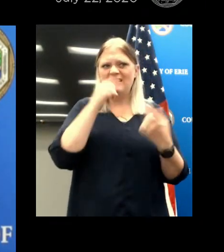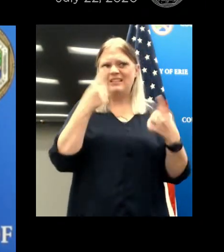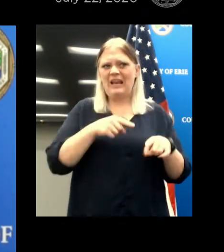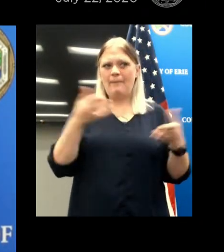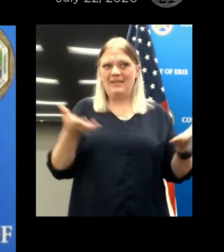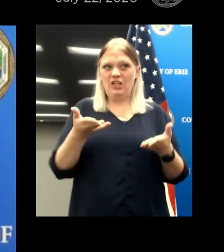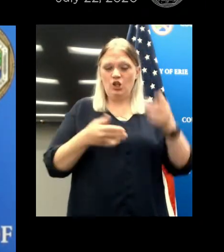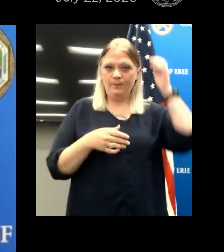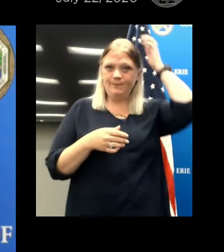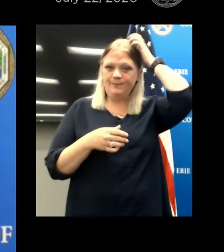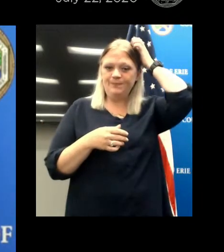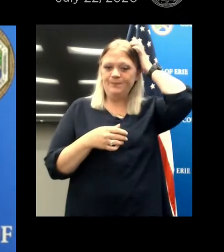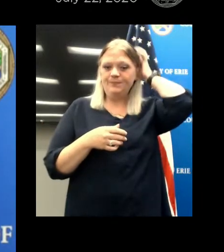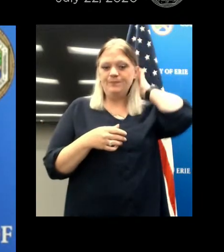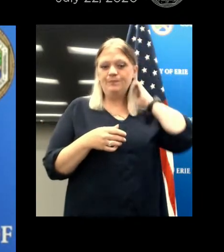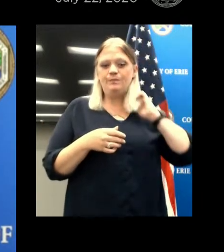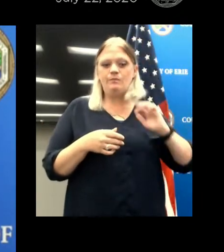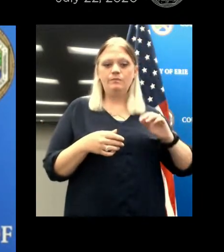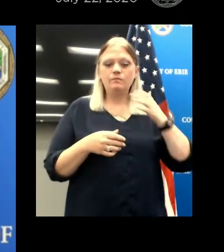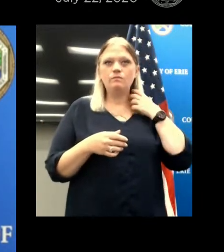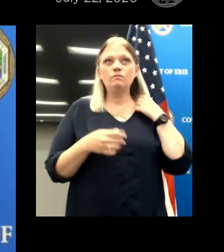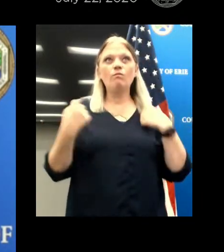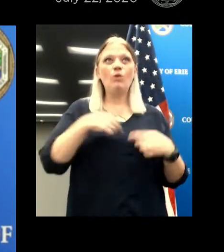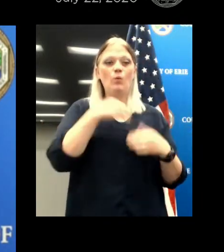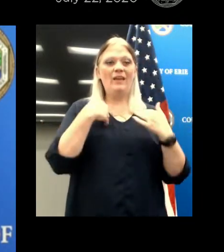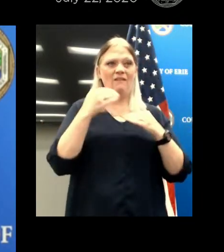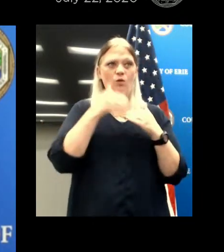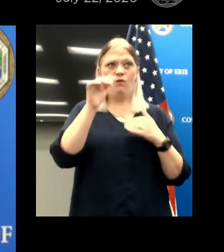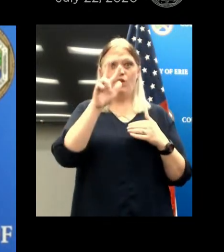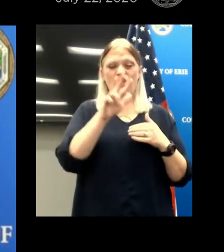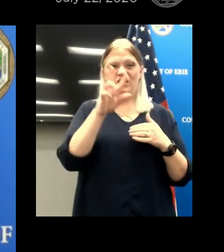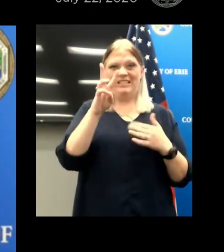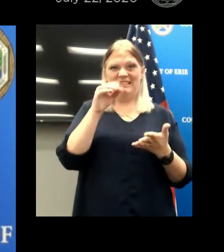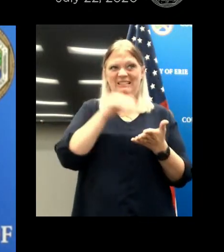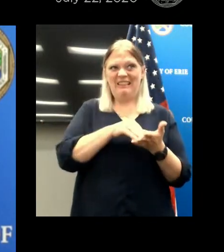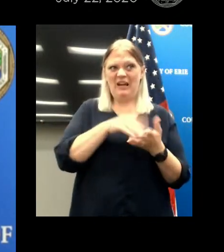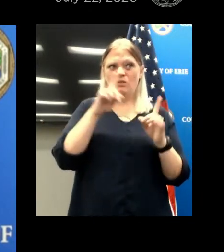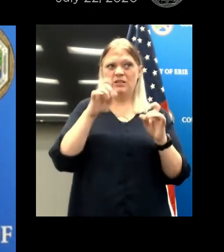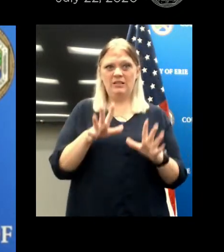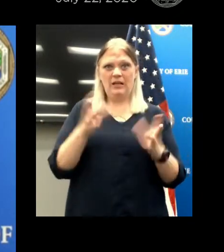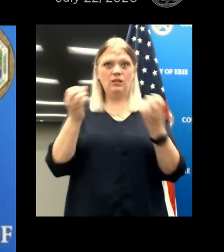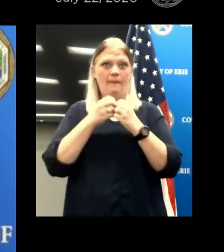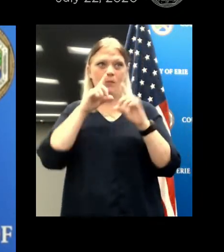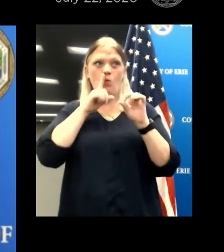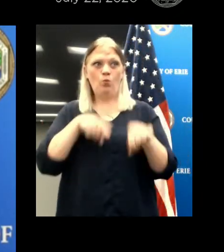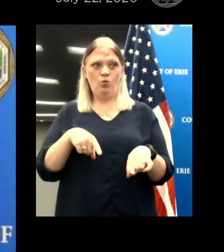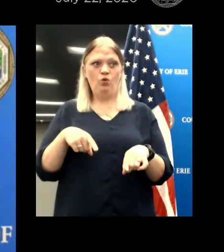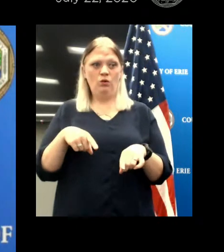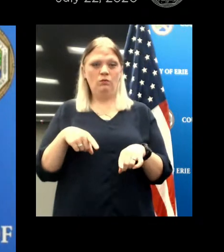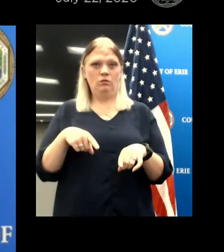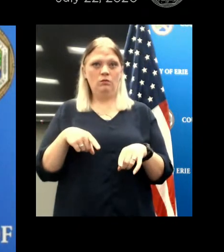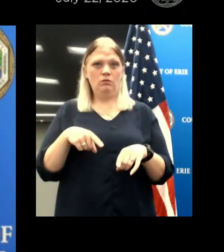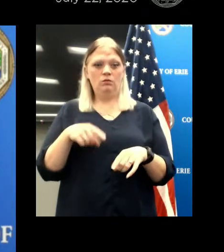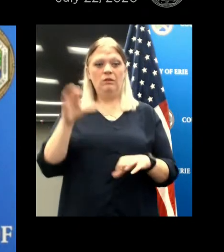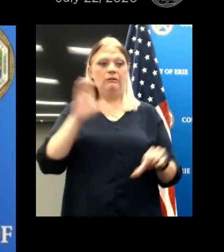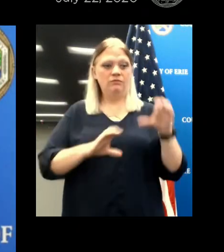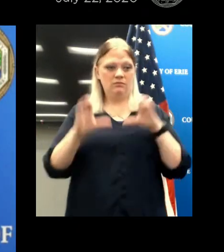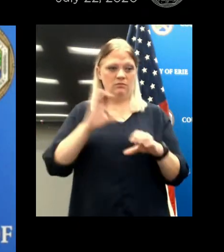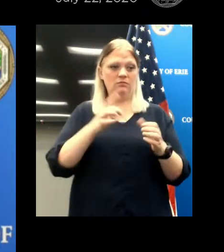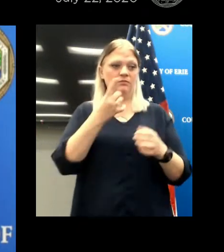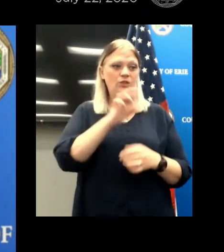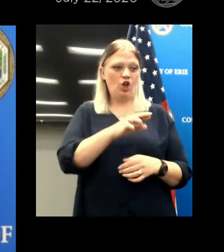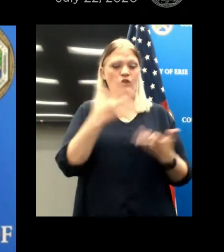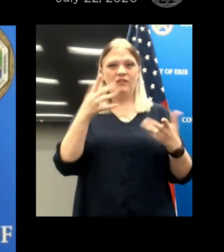in Erie County? Well, we have over 36,000 test kits on hand with more on order. Reagents, as the doctor noted